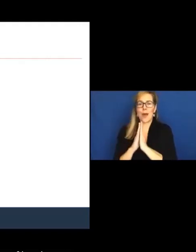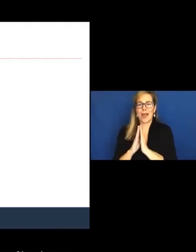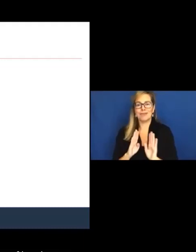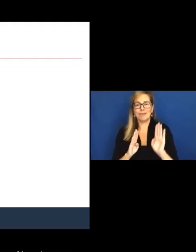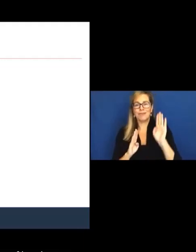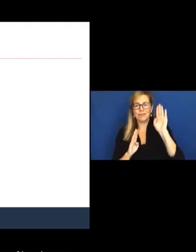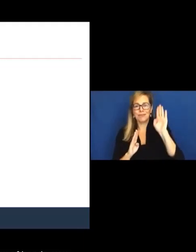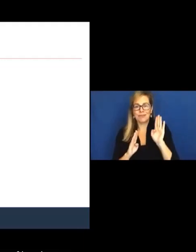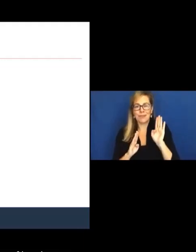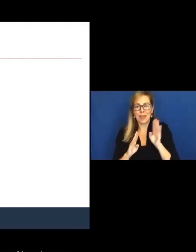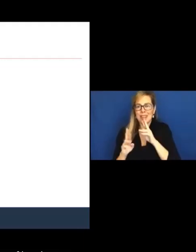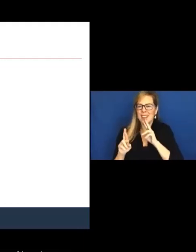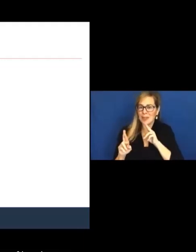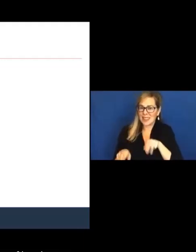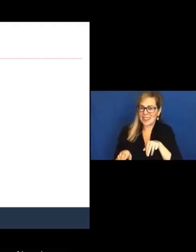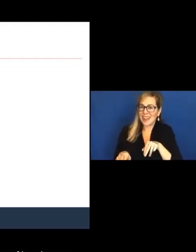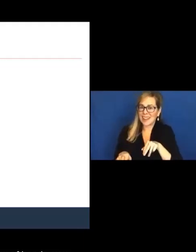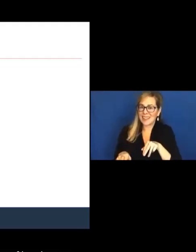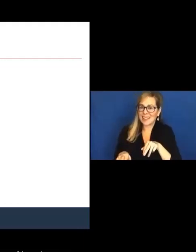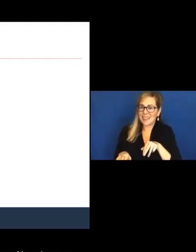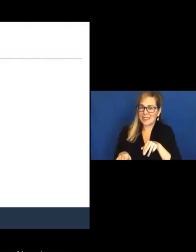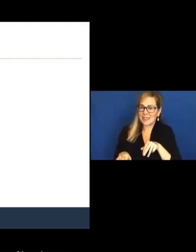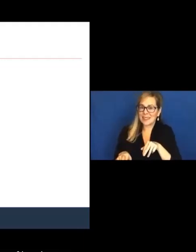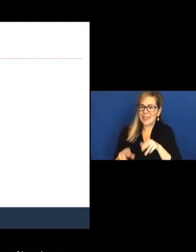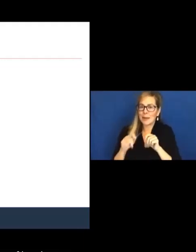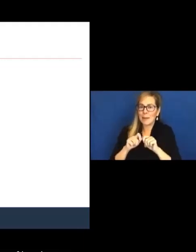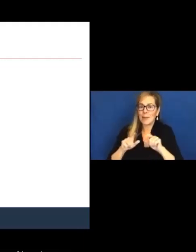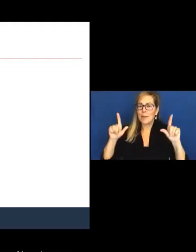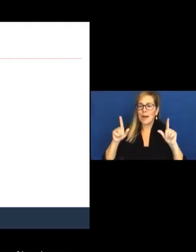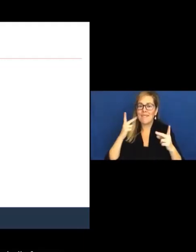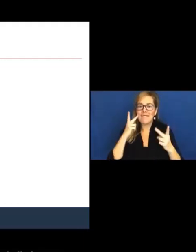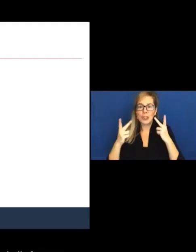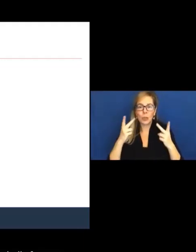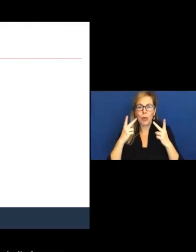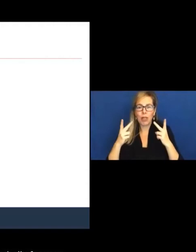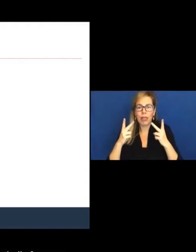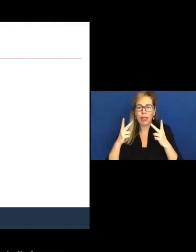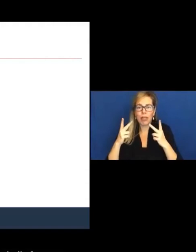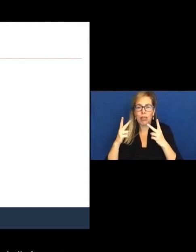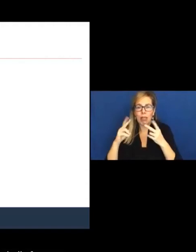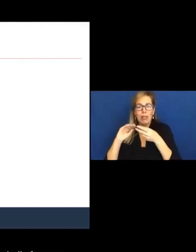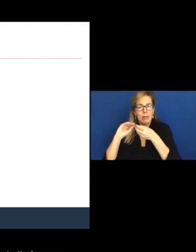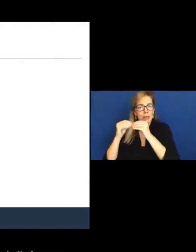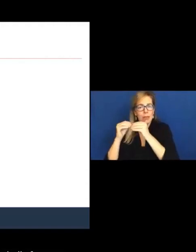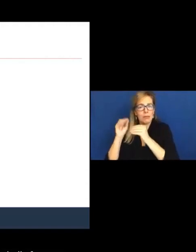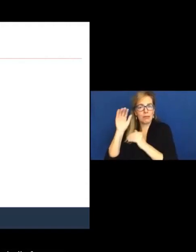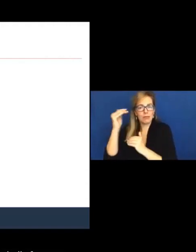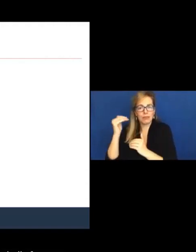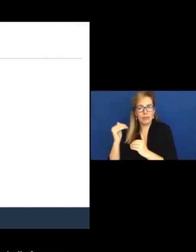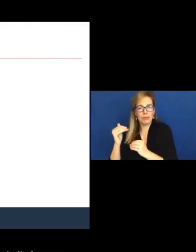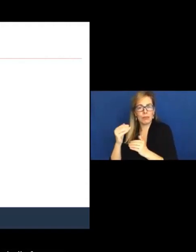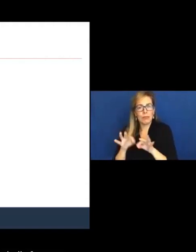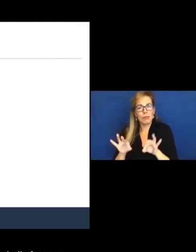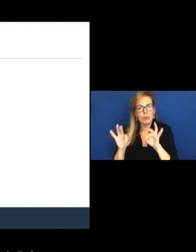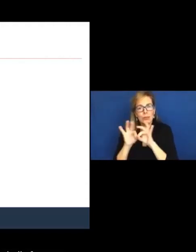the results of that is visual, and you will want to interpret that verbally